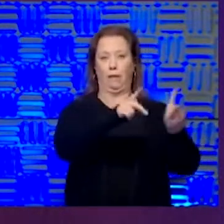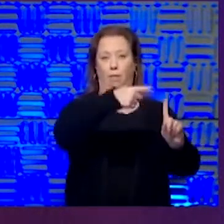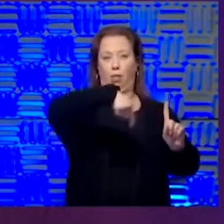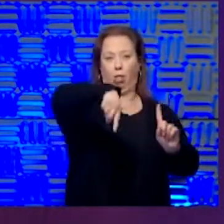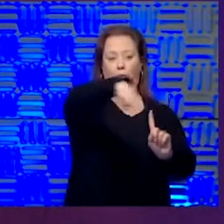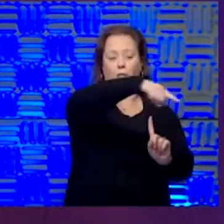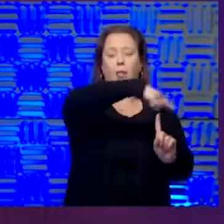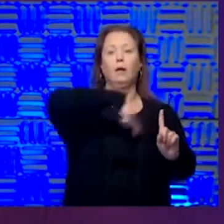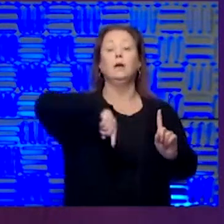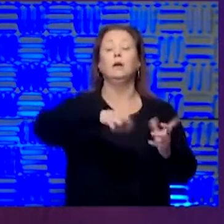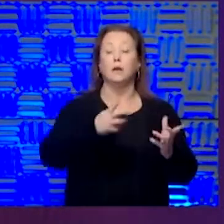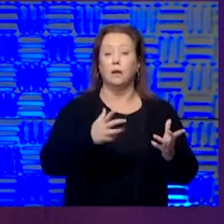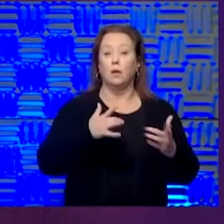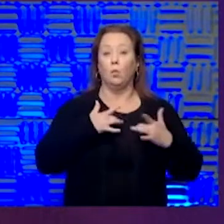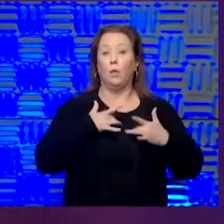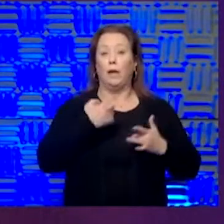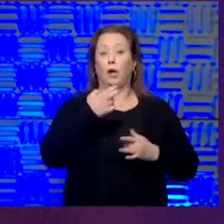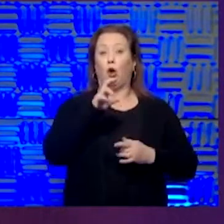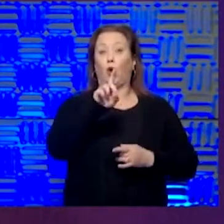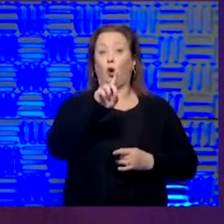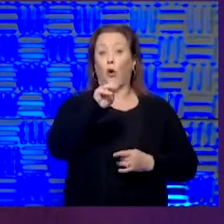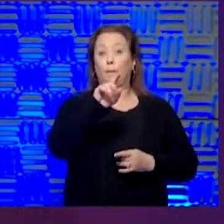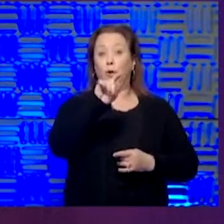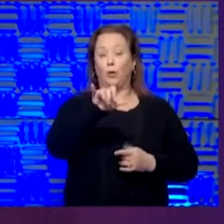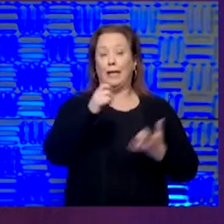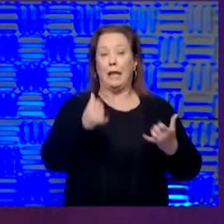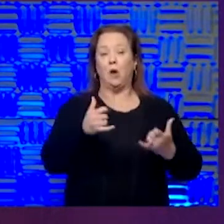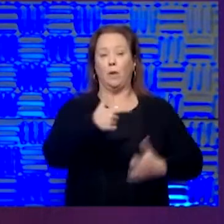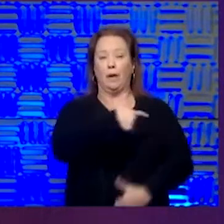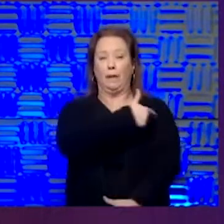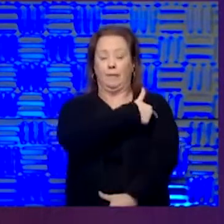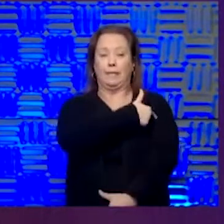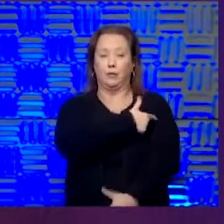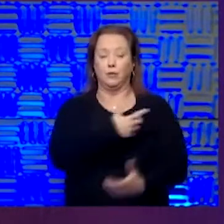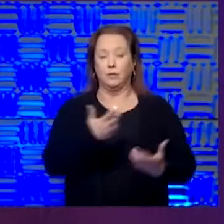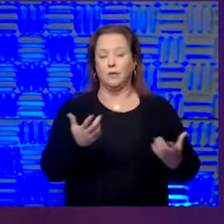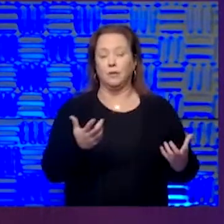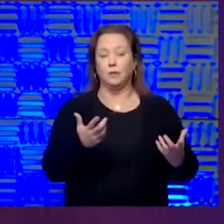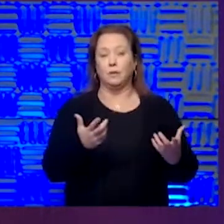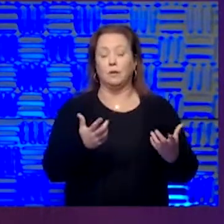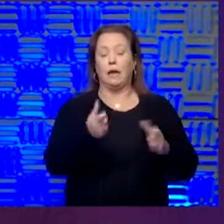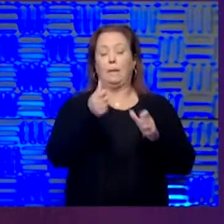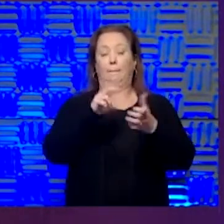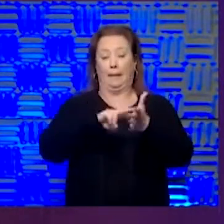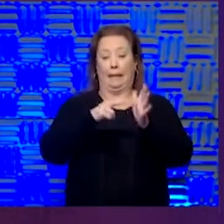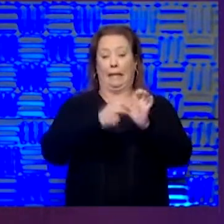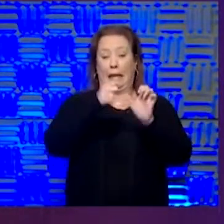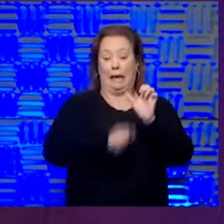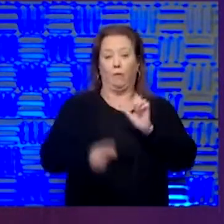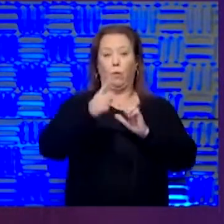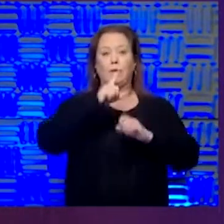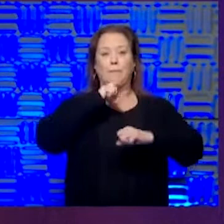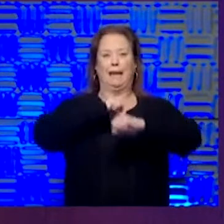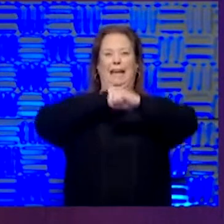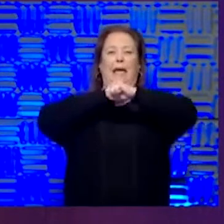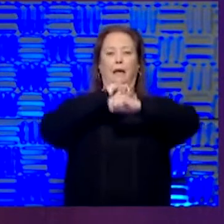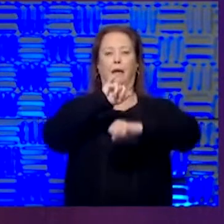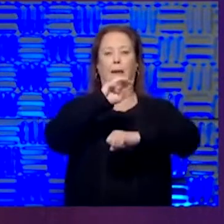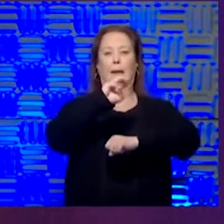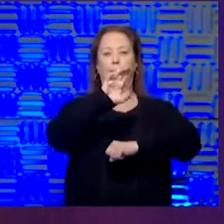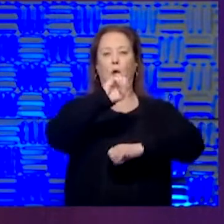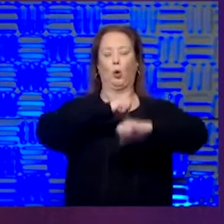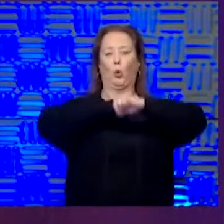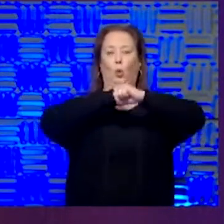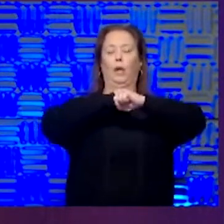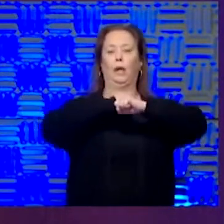really like to get to herd immunity now is immunizations, and that way everybody can be immune without having had to suffer